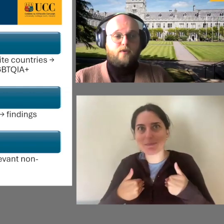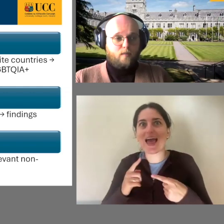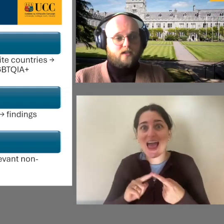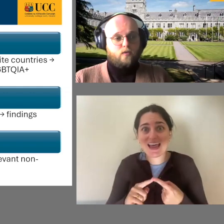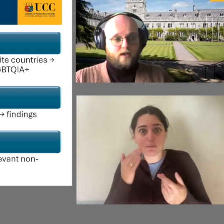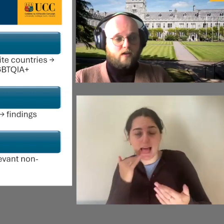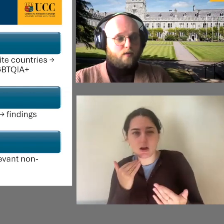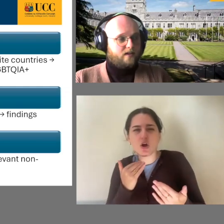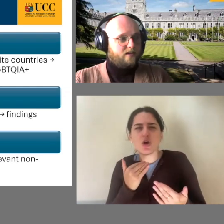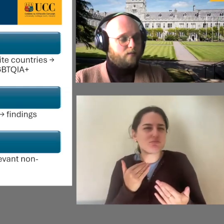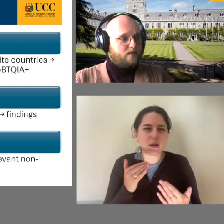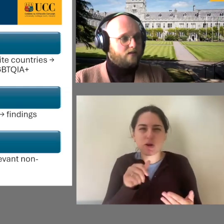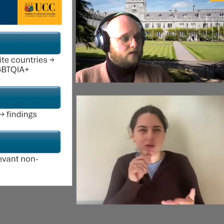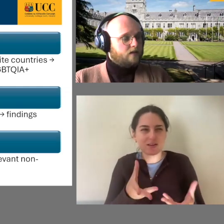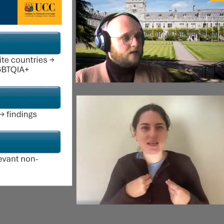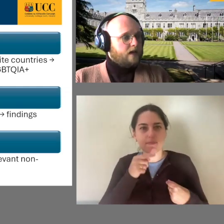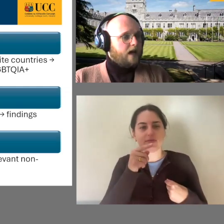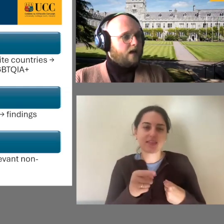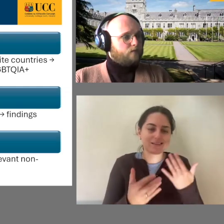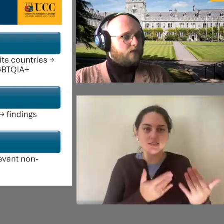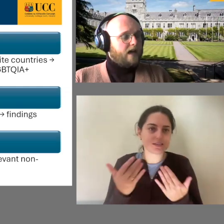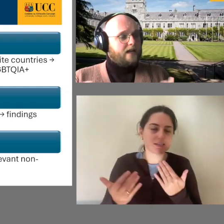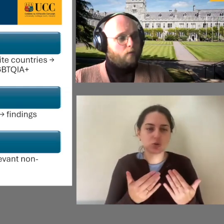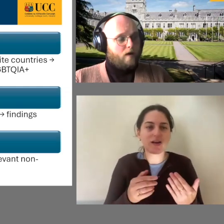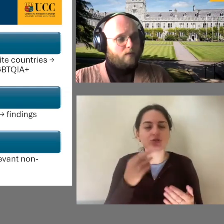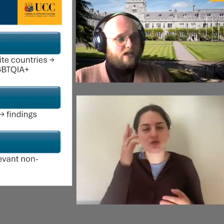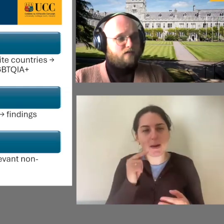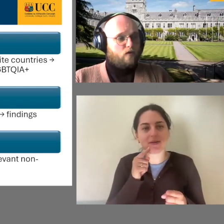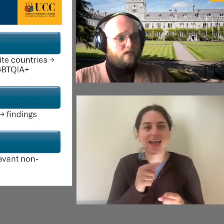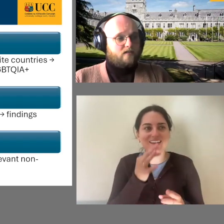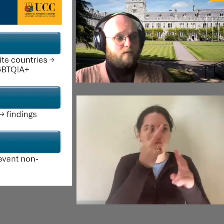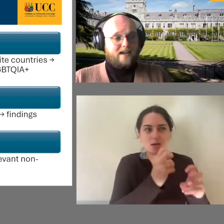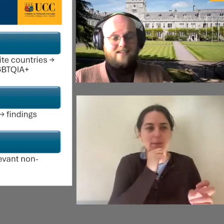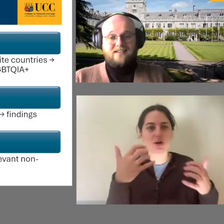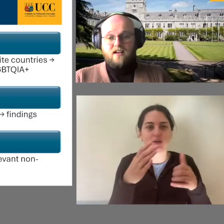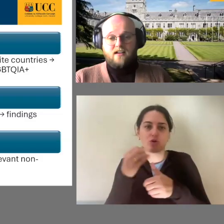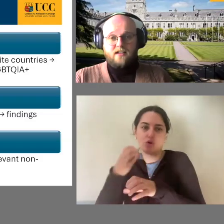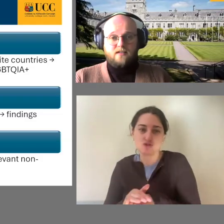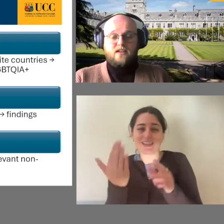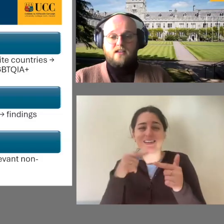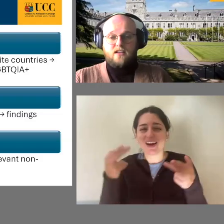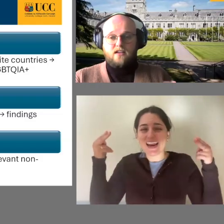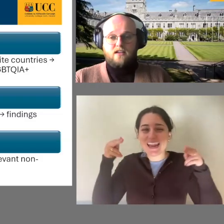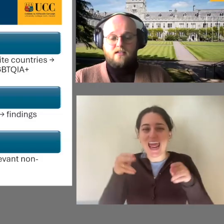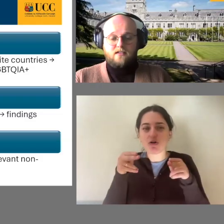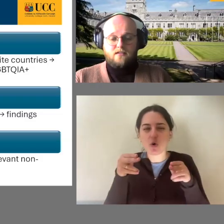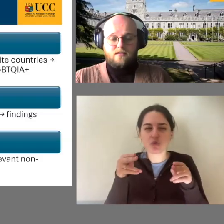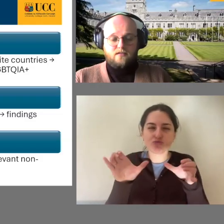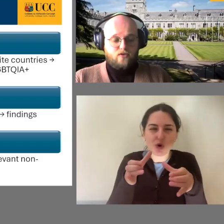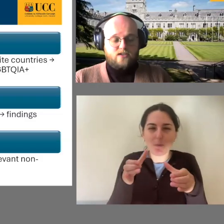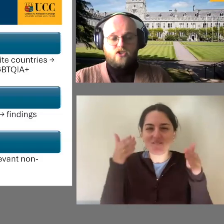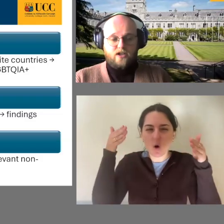be kept in mind when interpreting these pieces. A narrow population focus as well, as I said earlier,